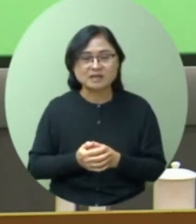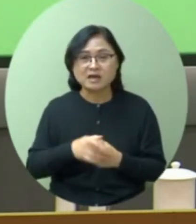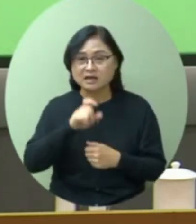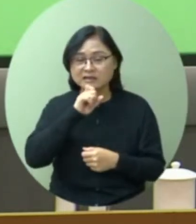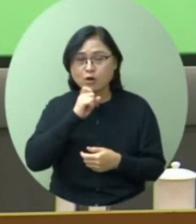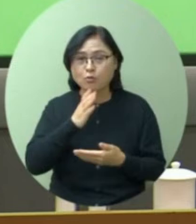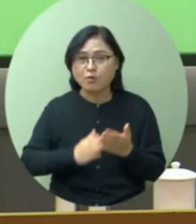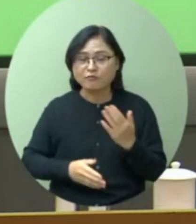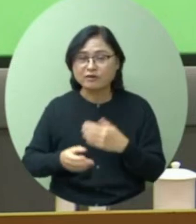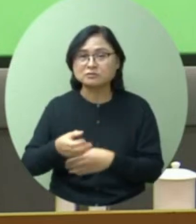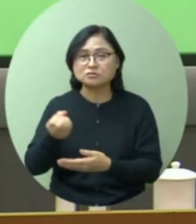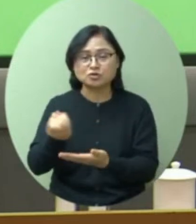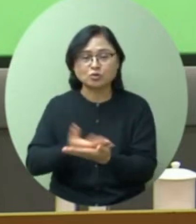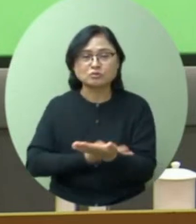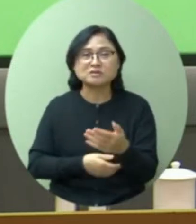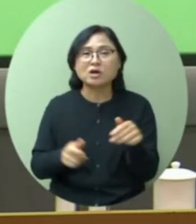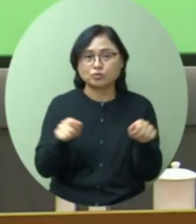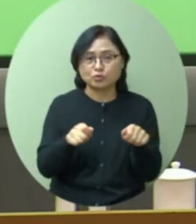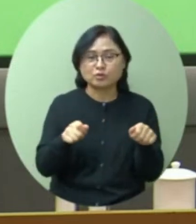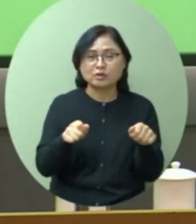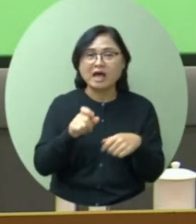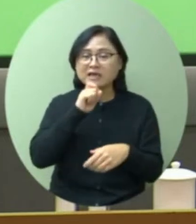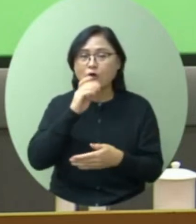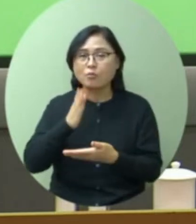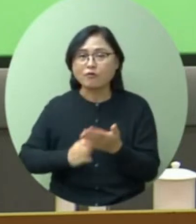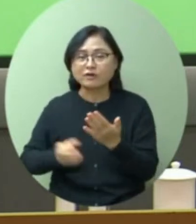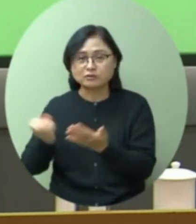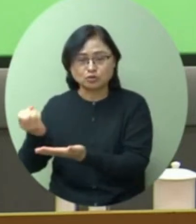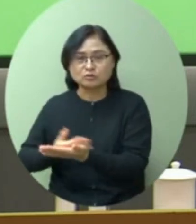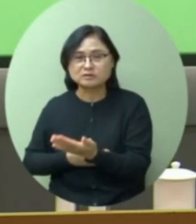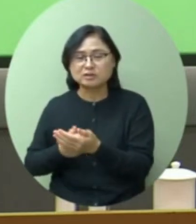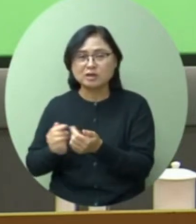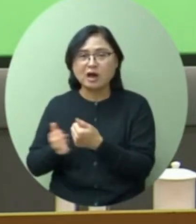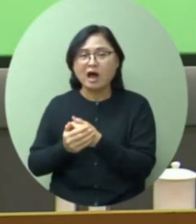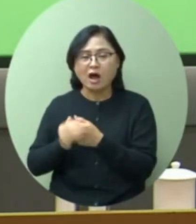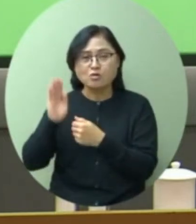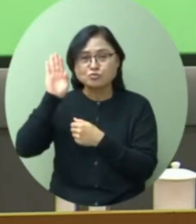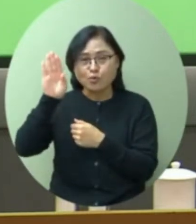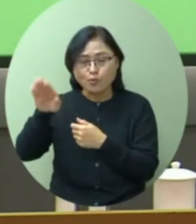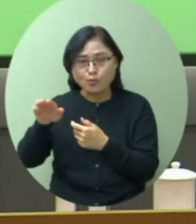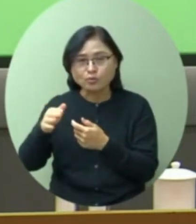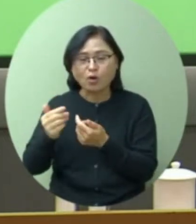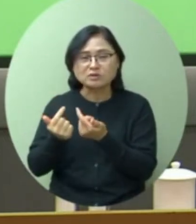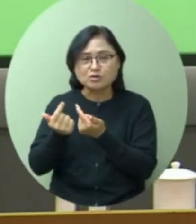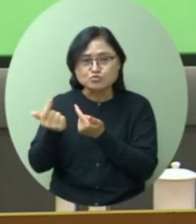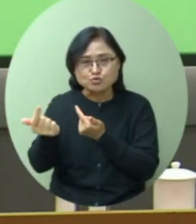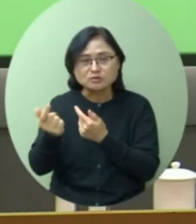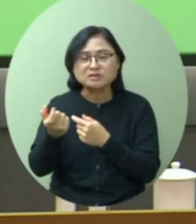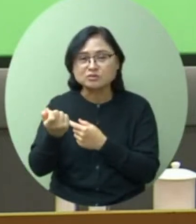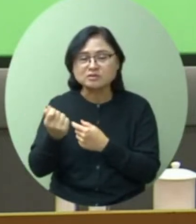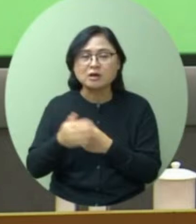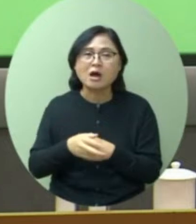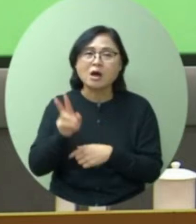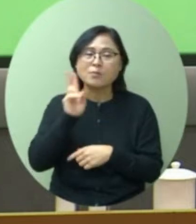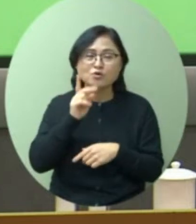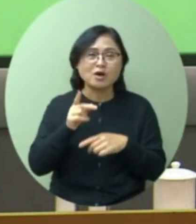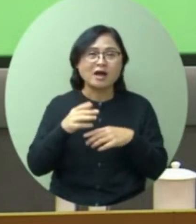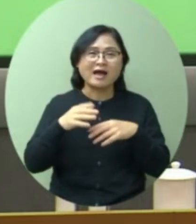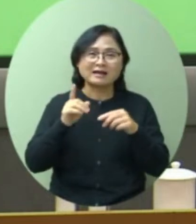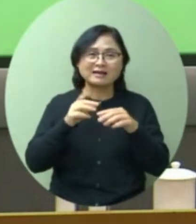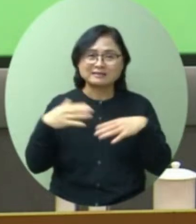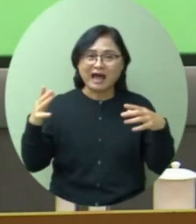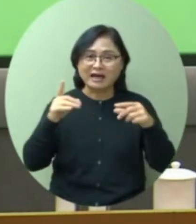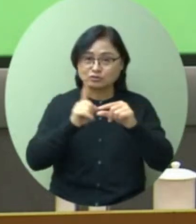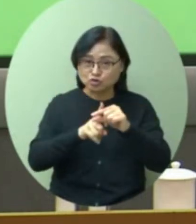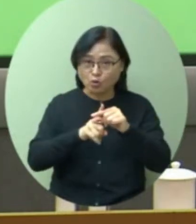You can look at things with a short-term view, or you can take the long-term lens. Now let's look